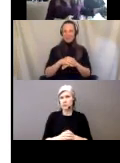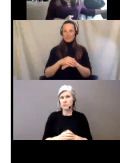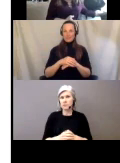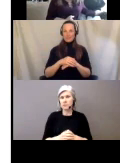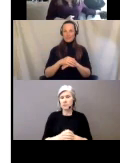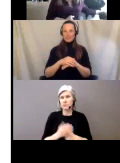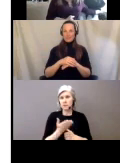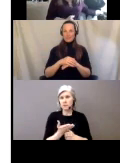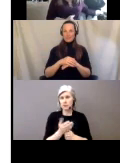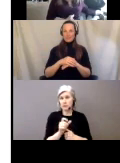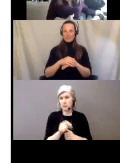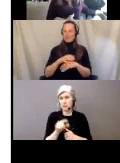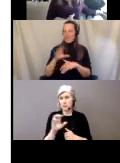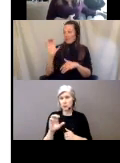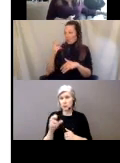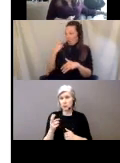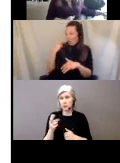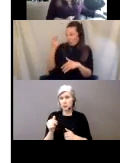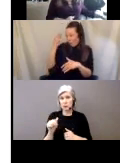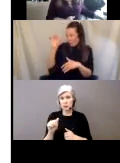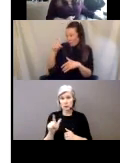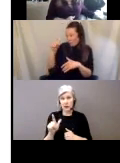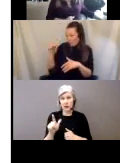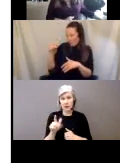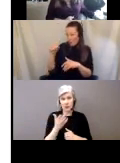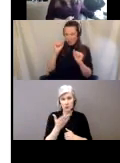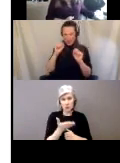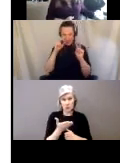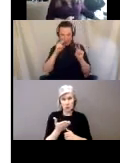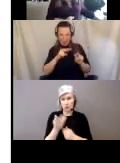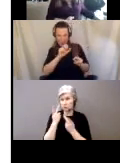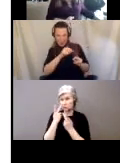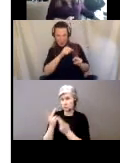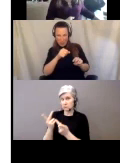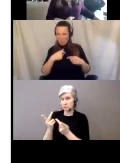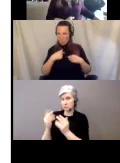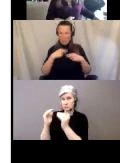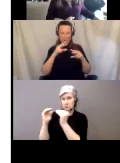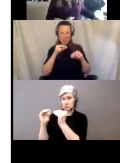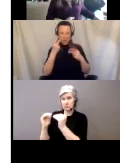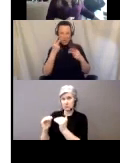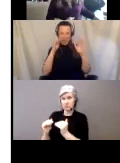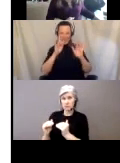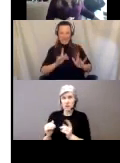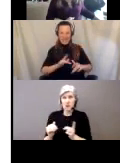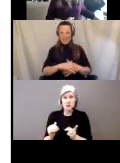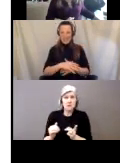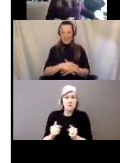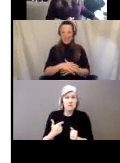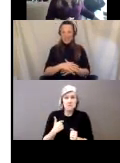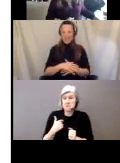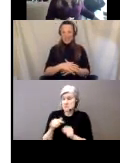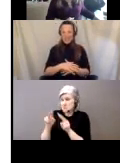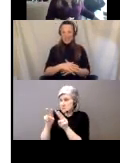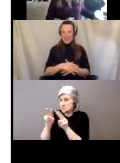Chantal, can you see those? No, I'm in the question document, but it's empty, so I'm not sure if you